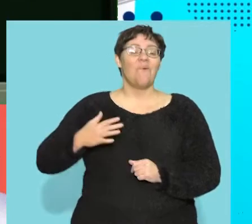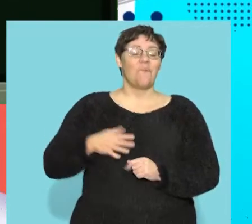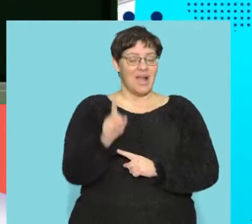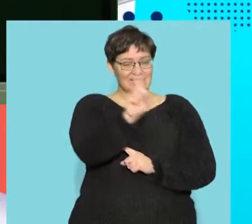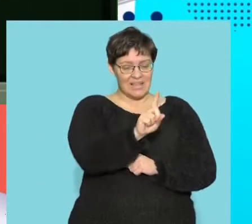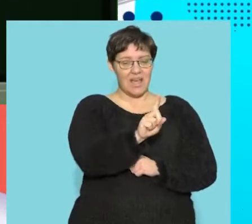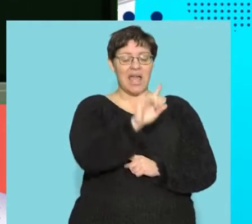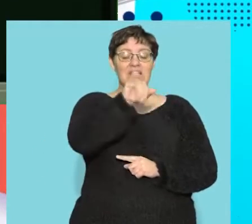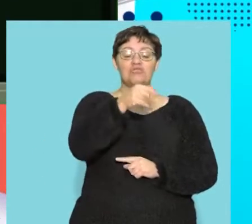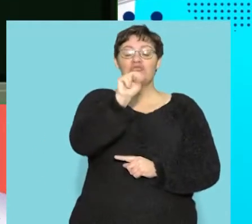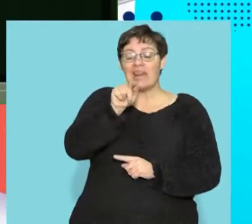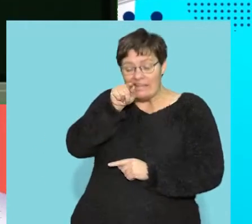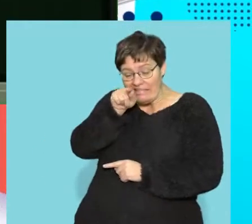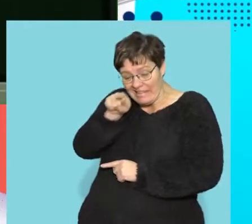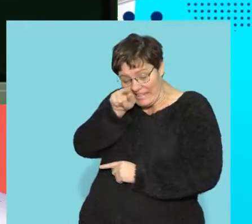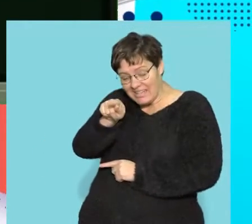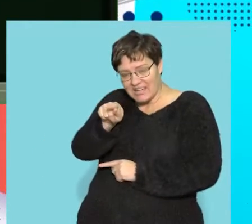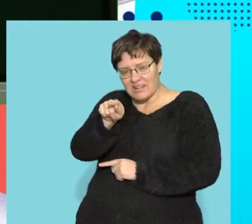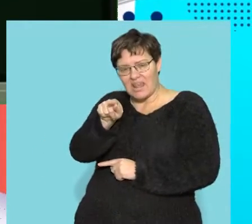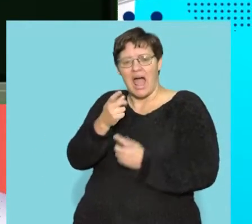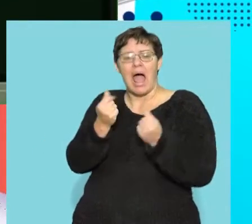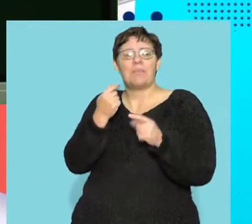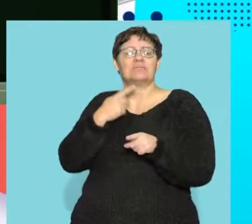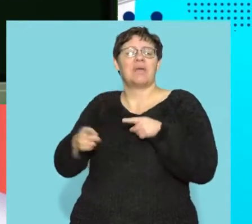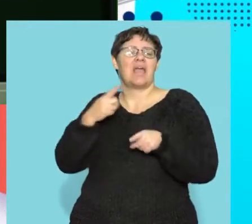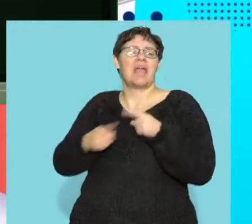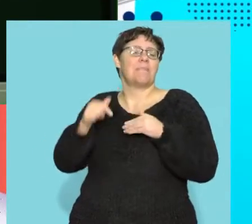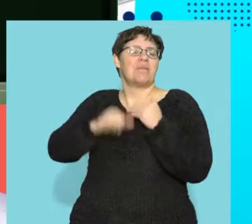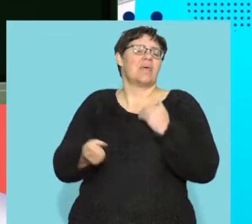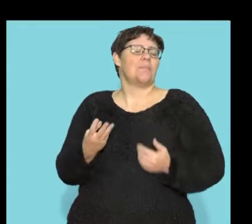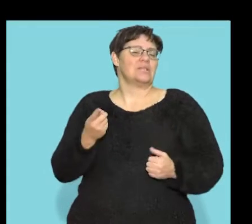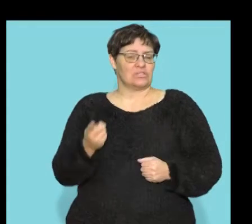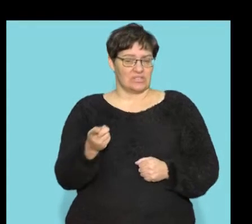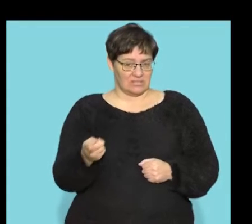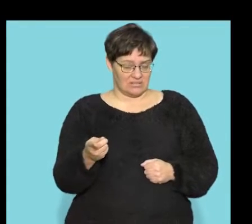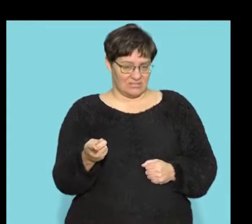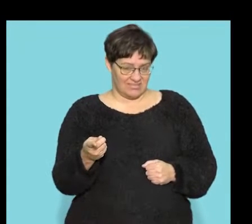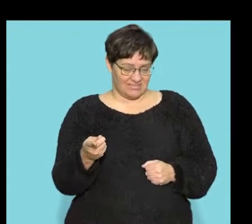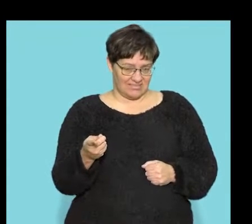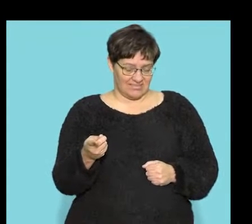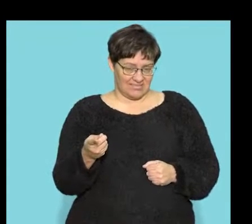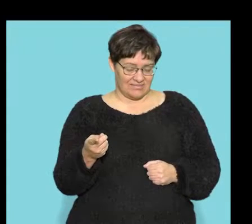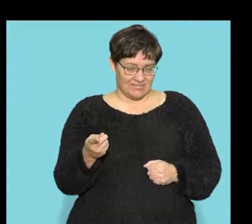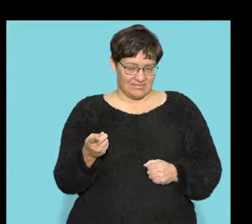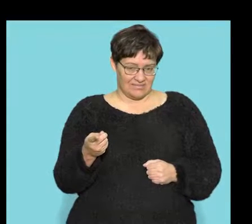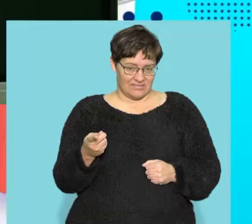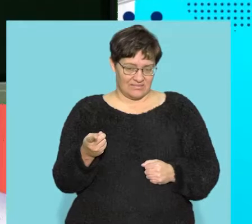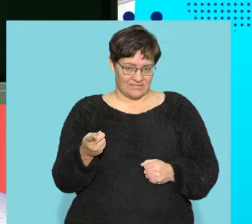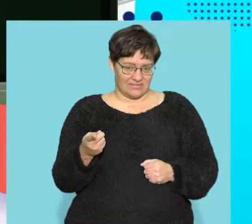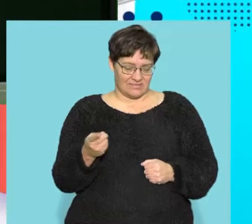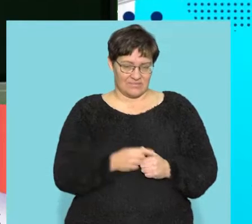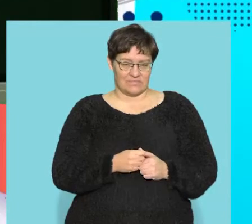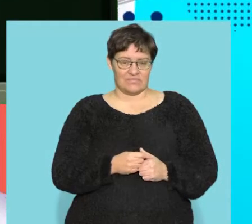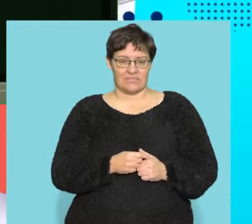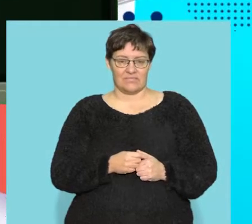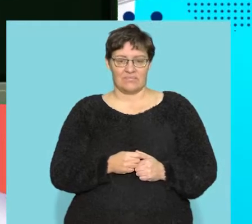out what was the January, which one? This one here. What was the rand figure of